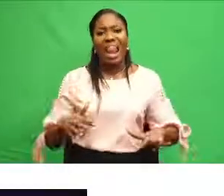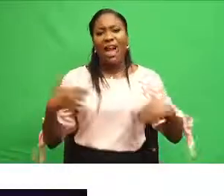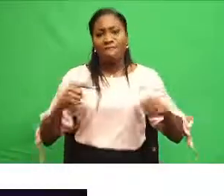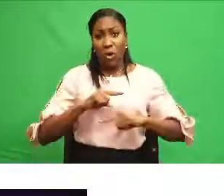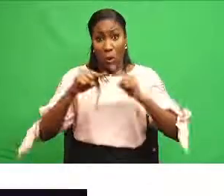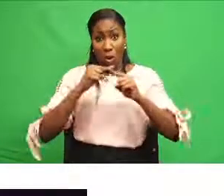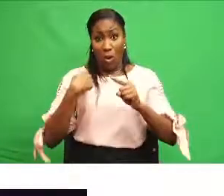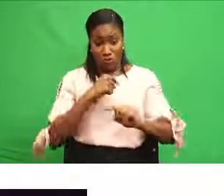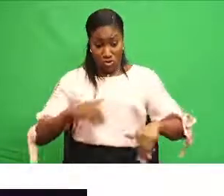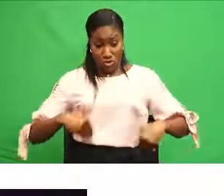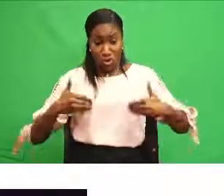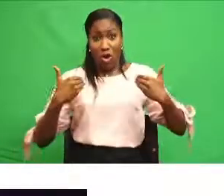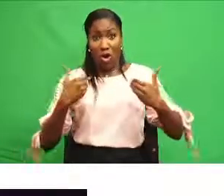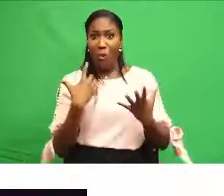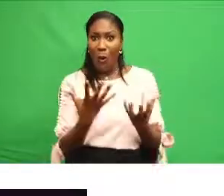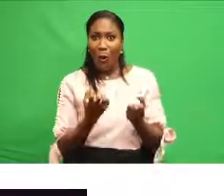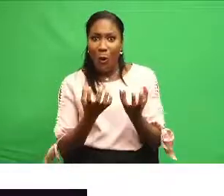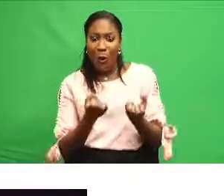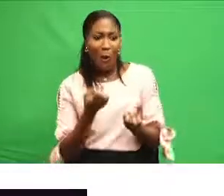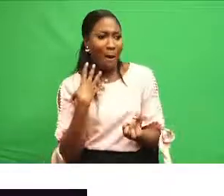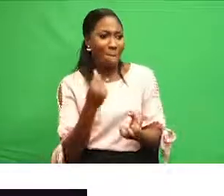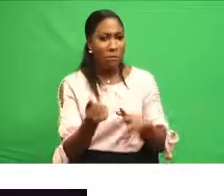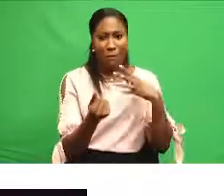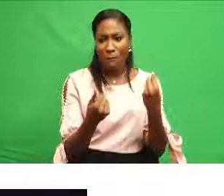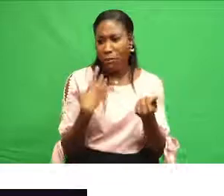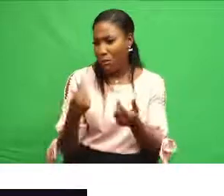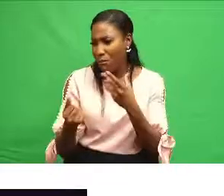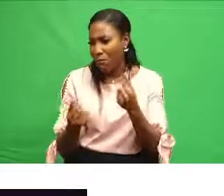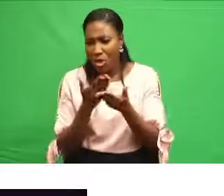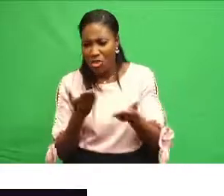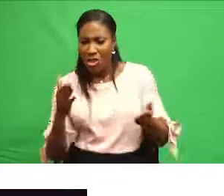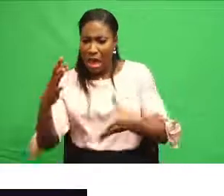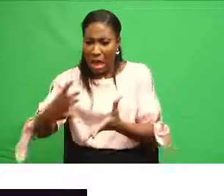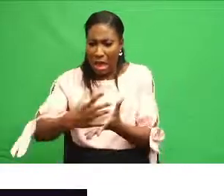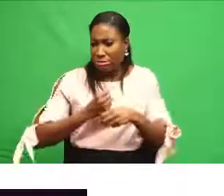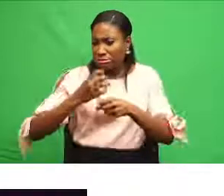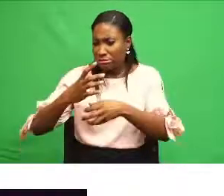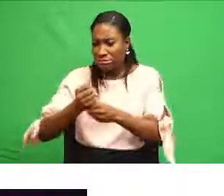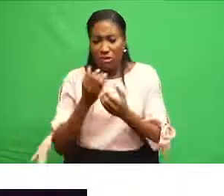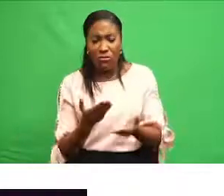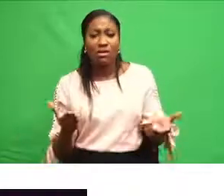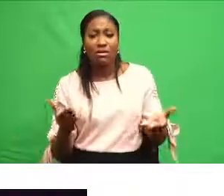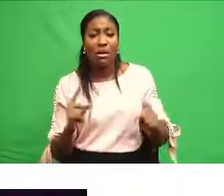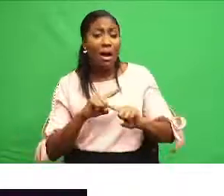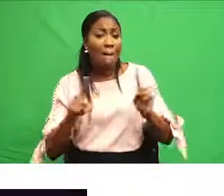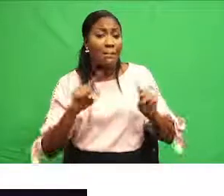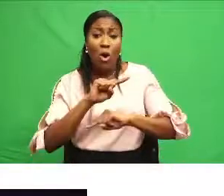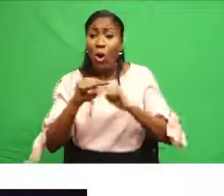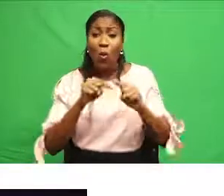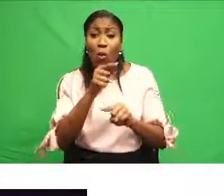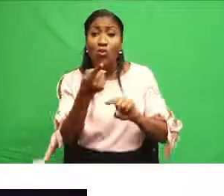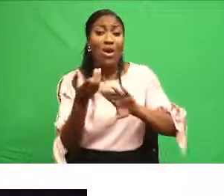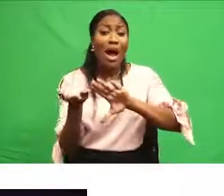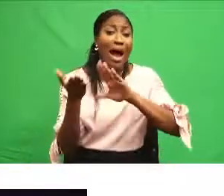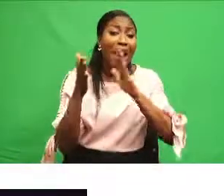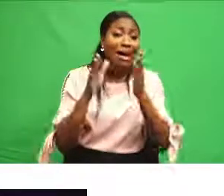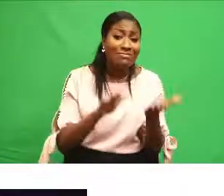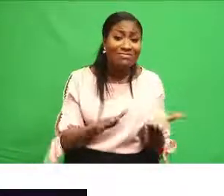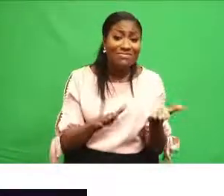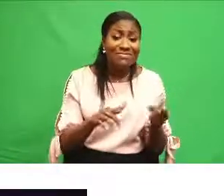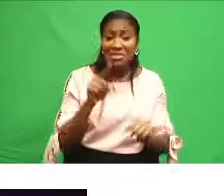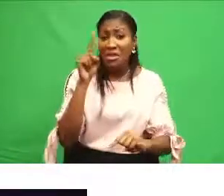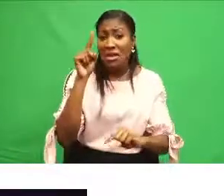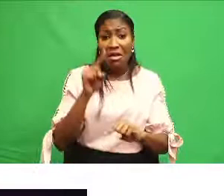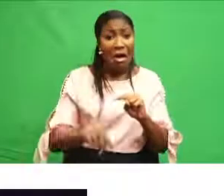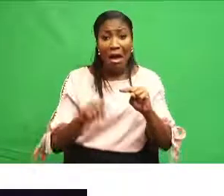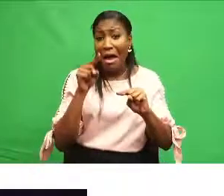most of which we will not be able to take with us beyond the grave, just like King